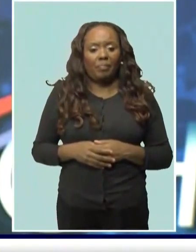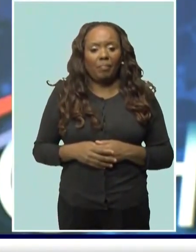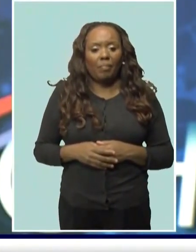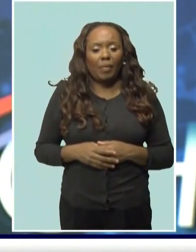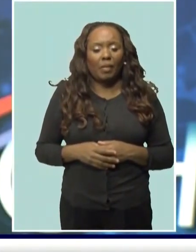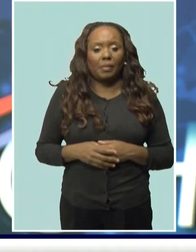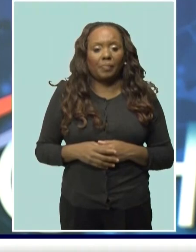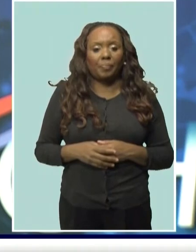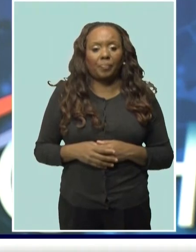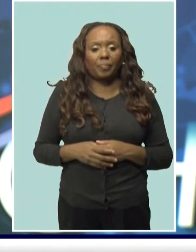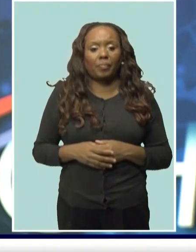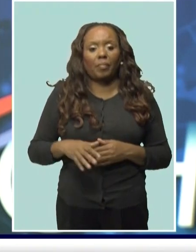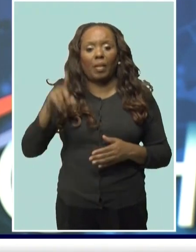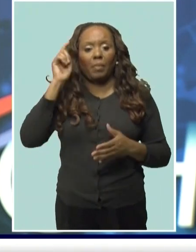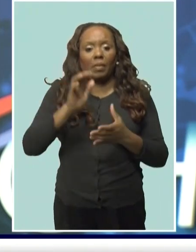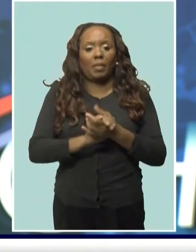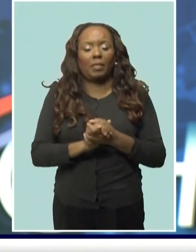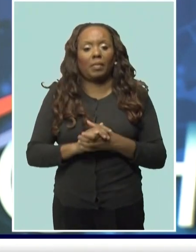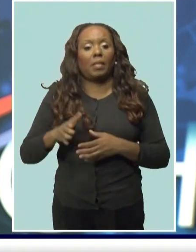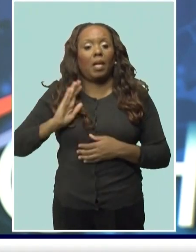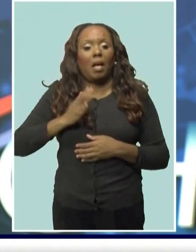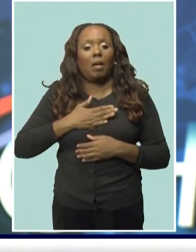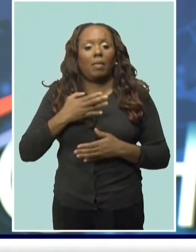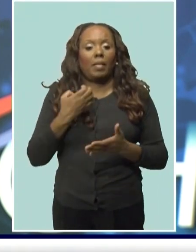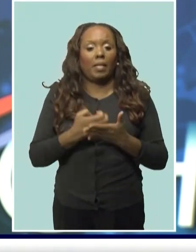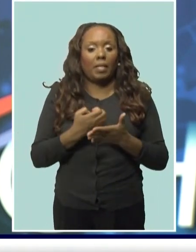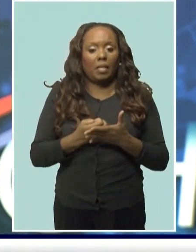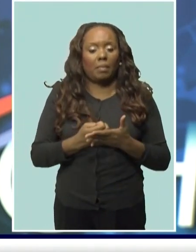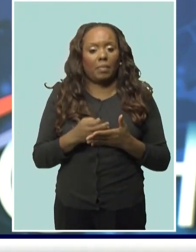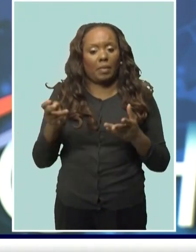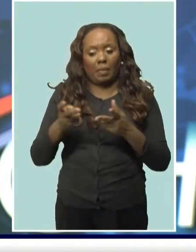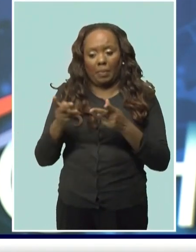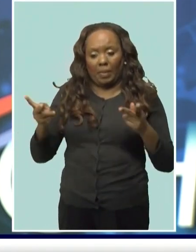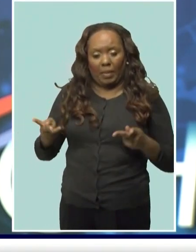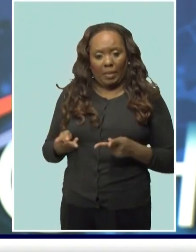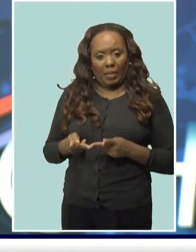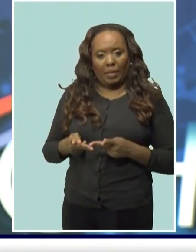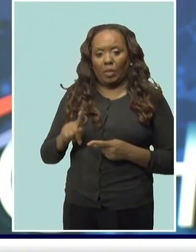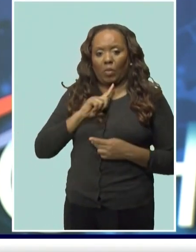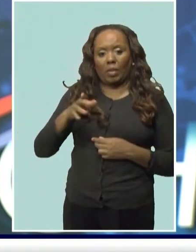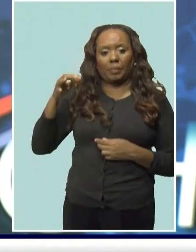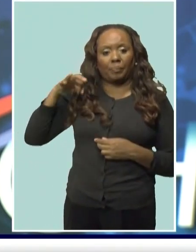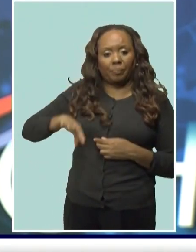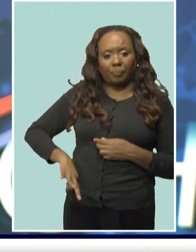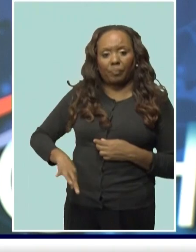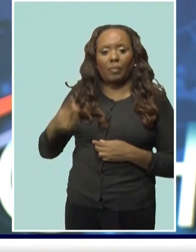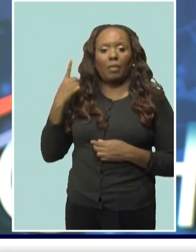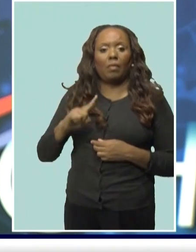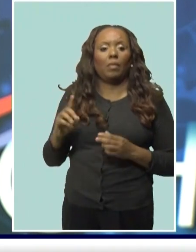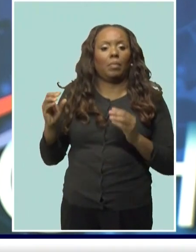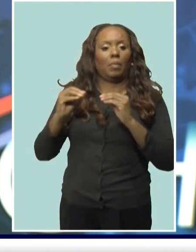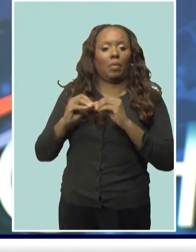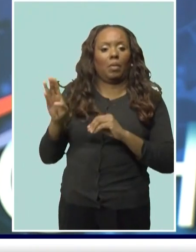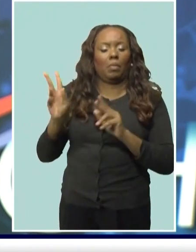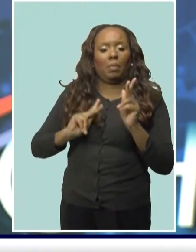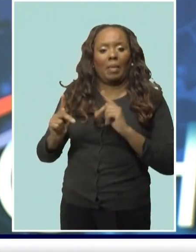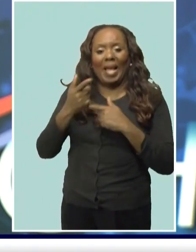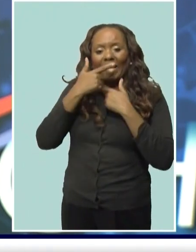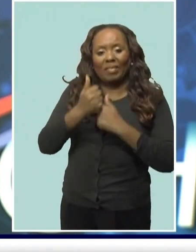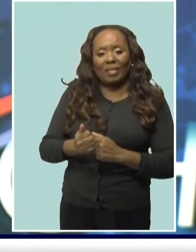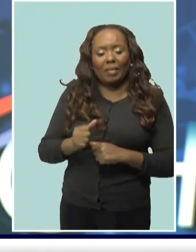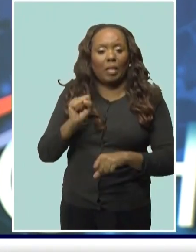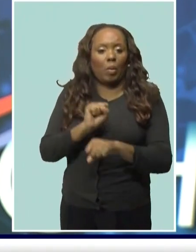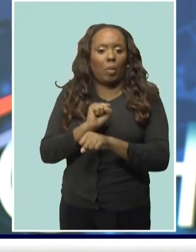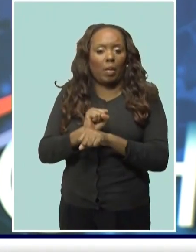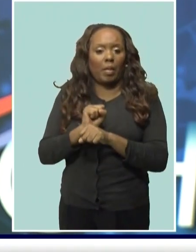Minister Blackman believes Barbados' economically strategic location can be beneficial to external investors interested in doing business in the